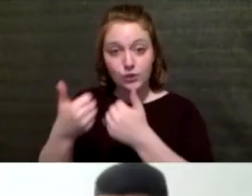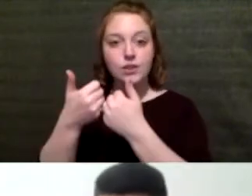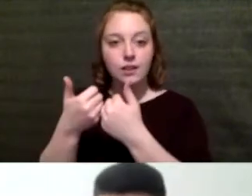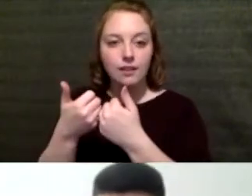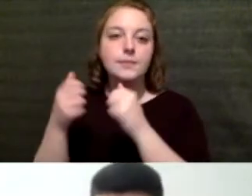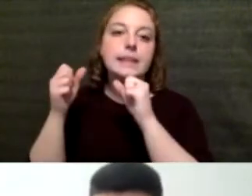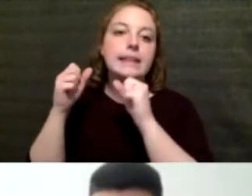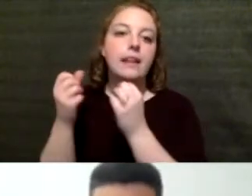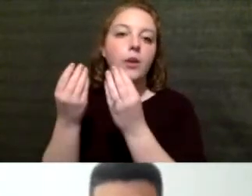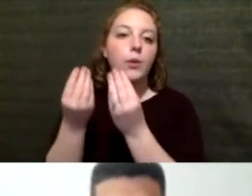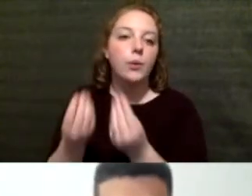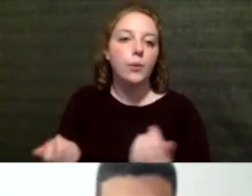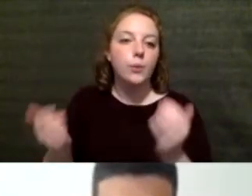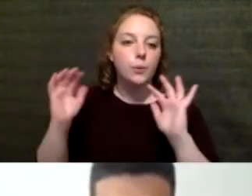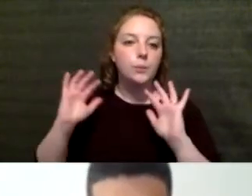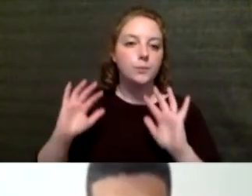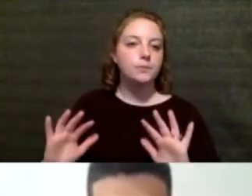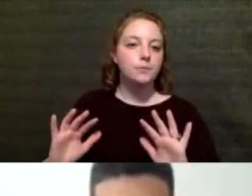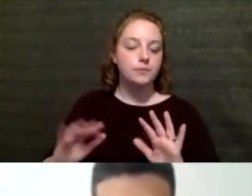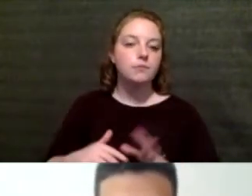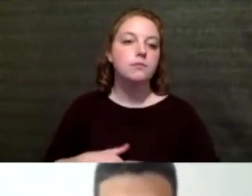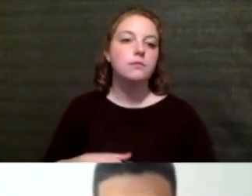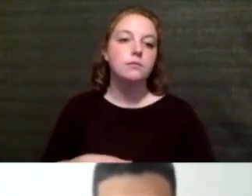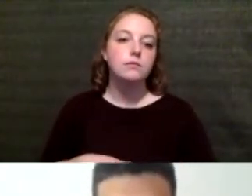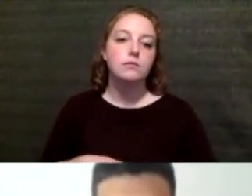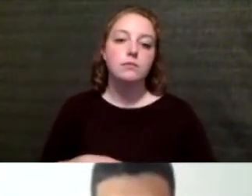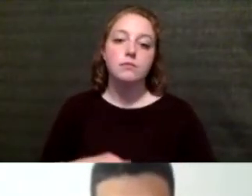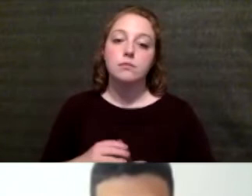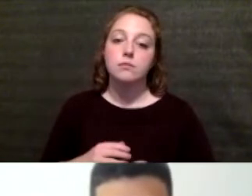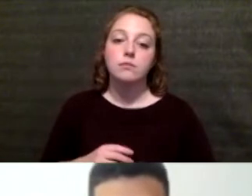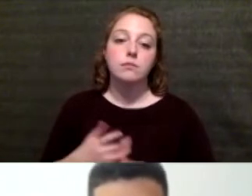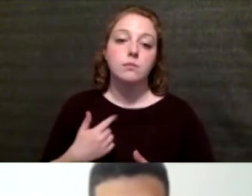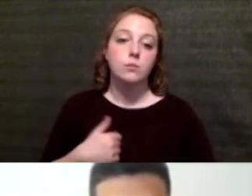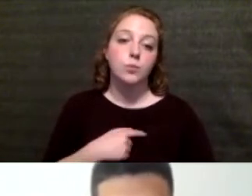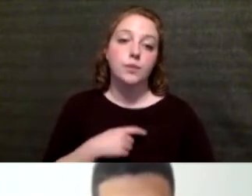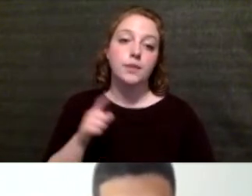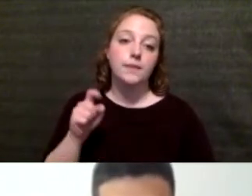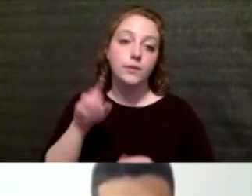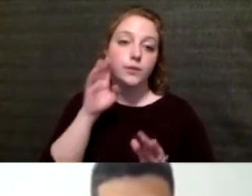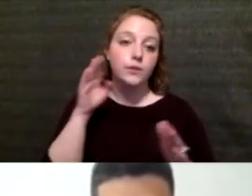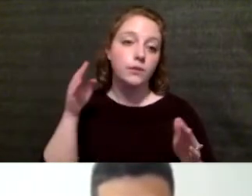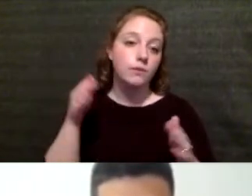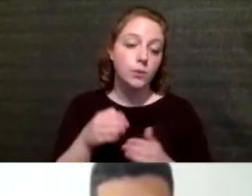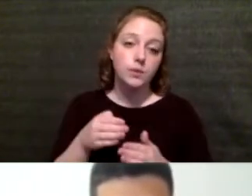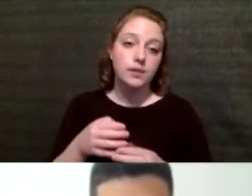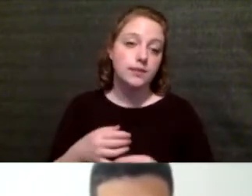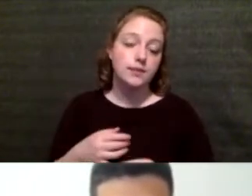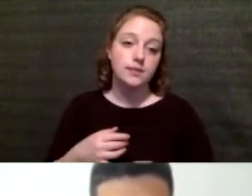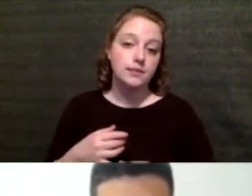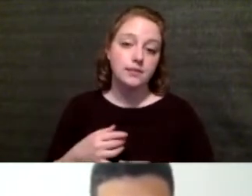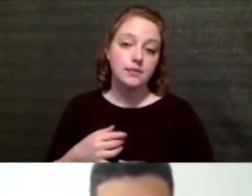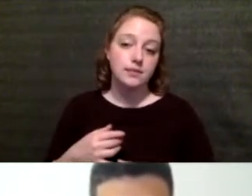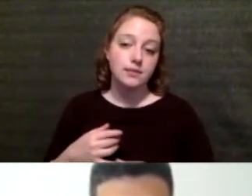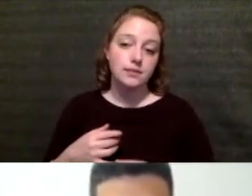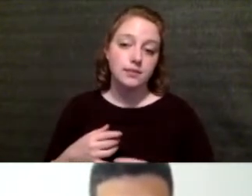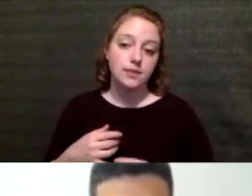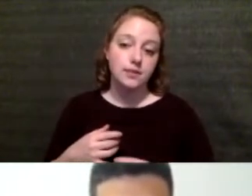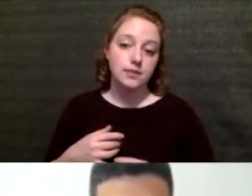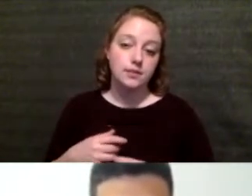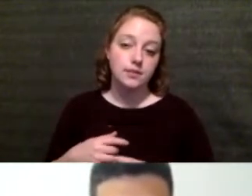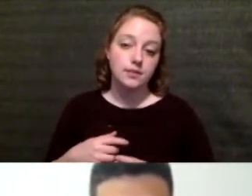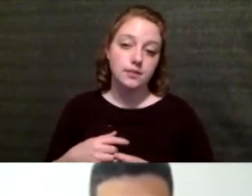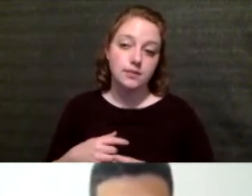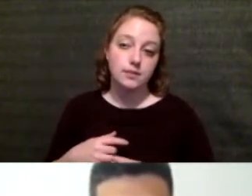I think we, again, we just, we need to focus on the, um, the fact that